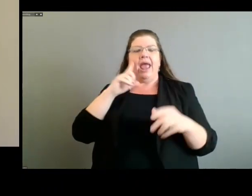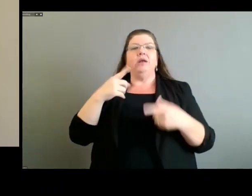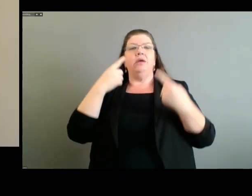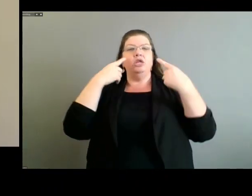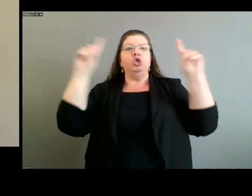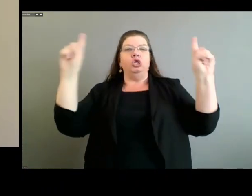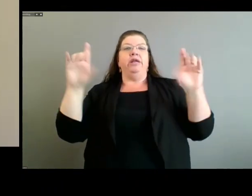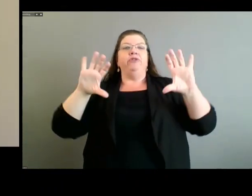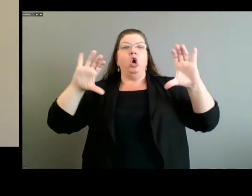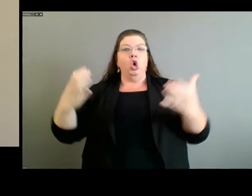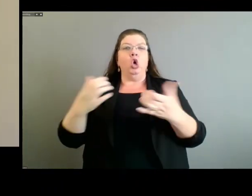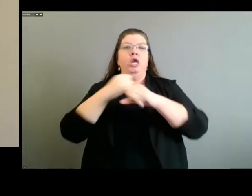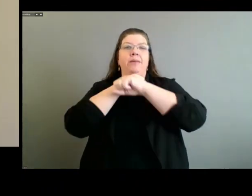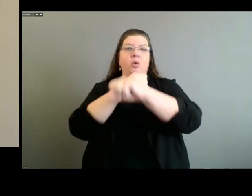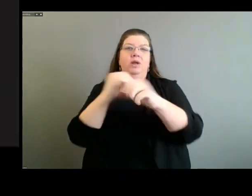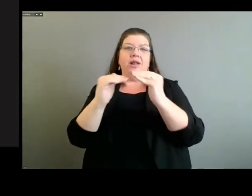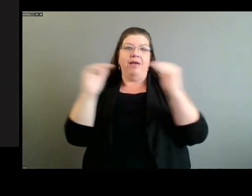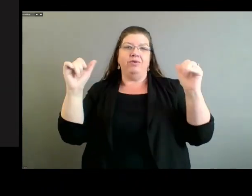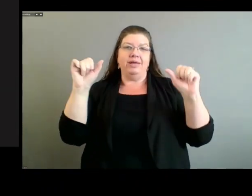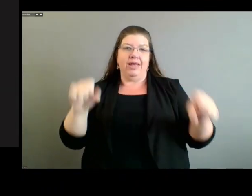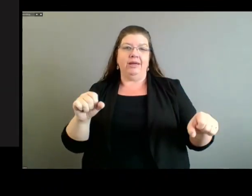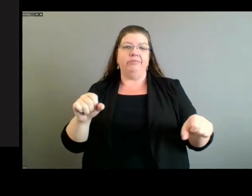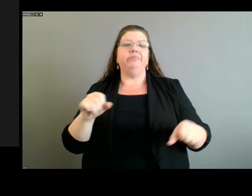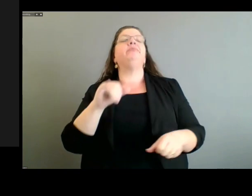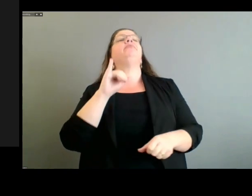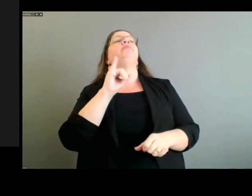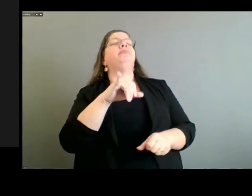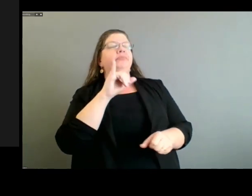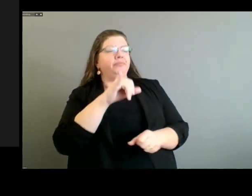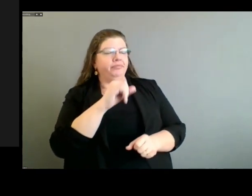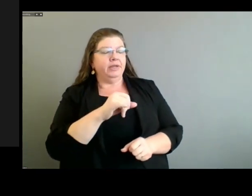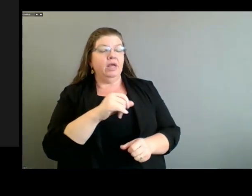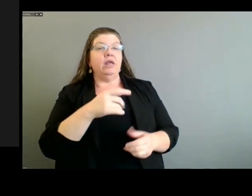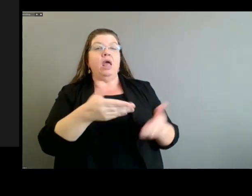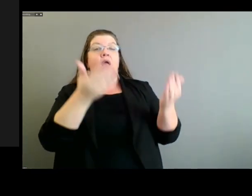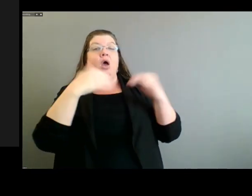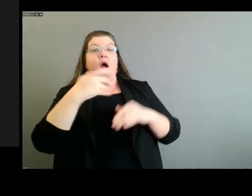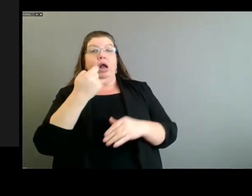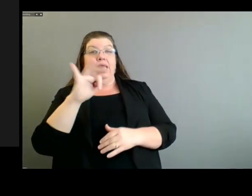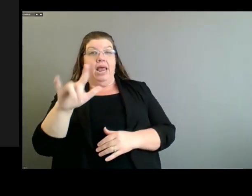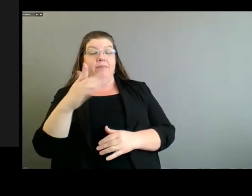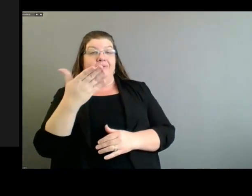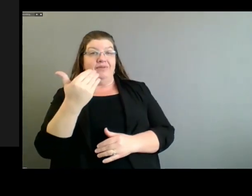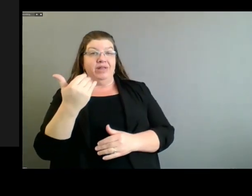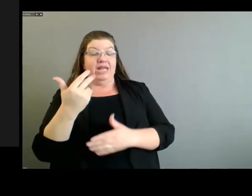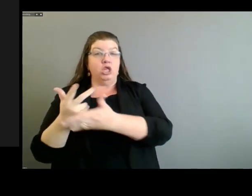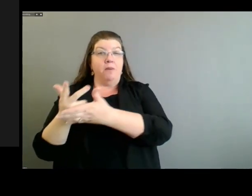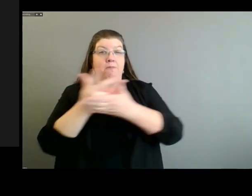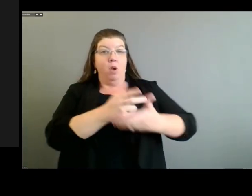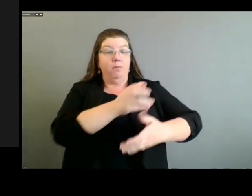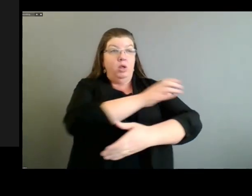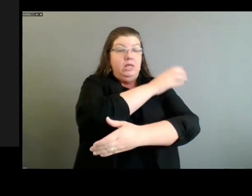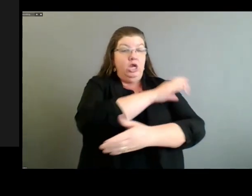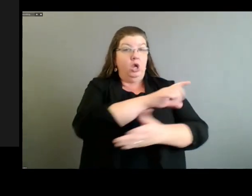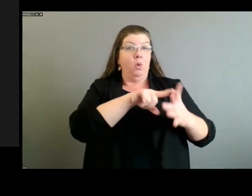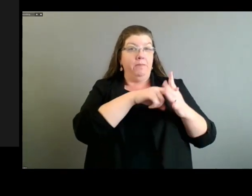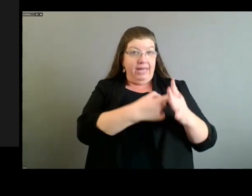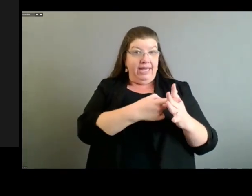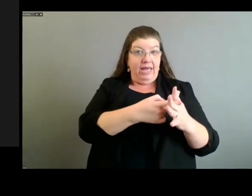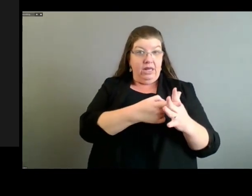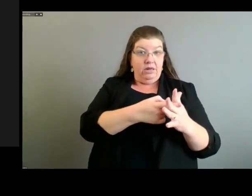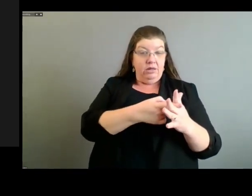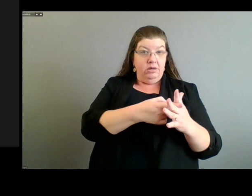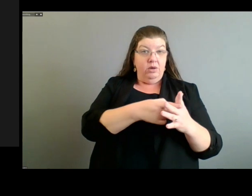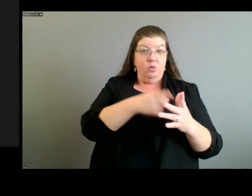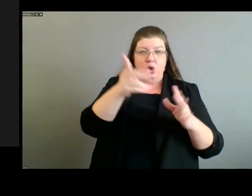level. Makes sense. Last question for me. On April 15th, the mobile clinics will begin for vulnerable communities. Could you guys